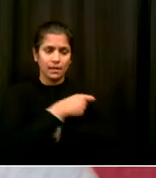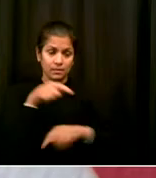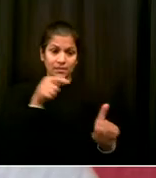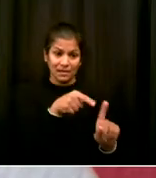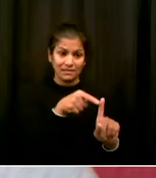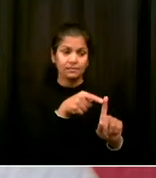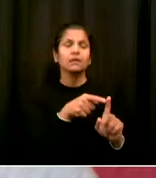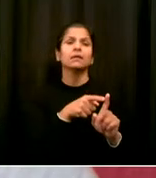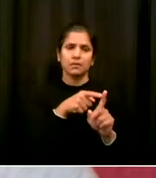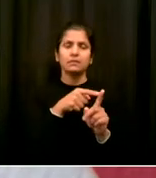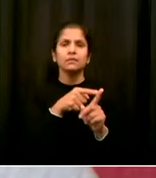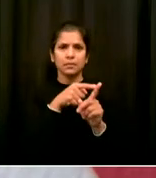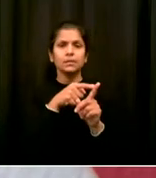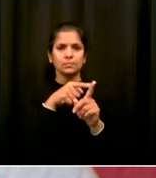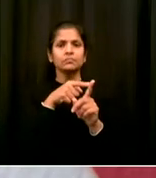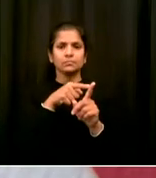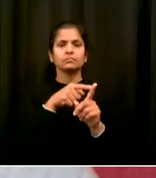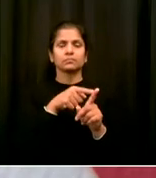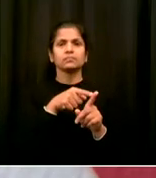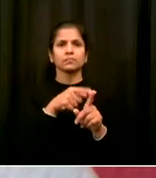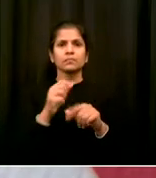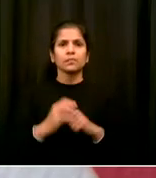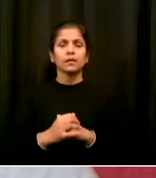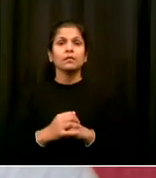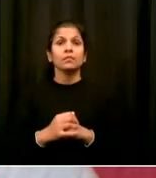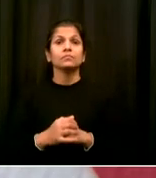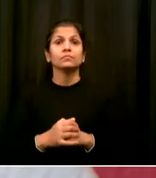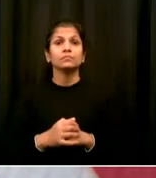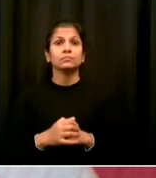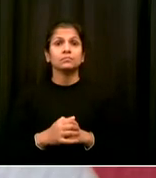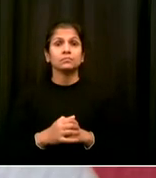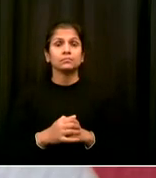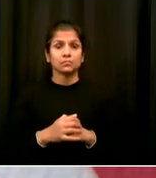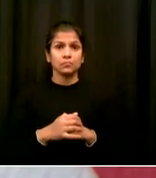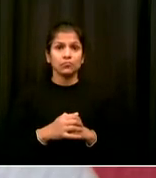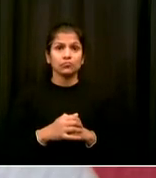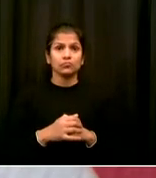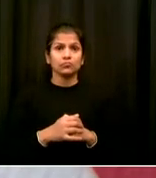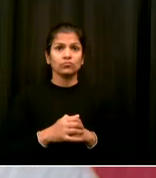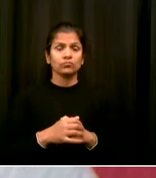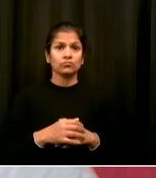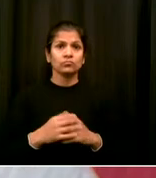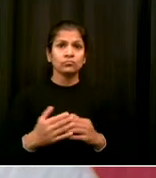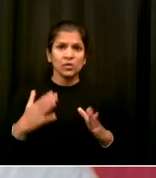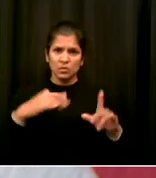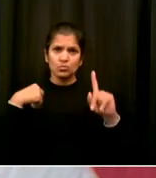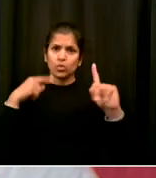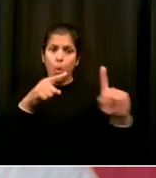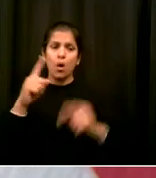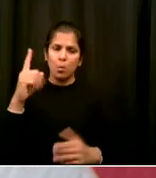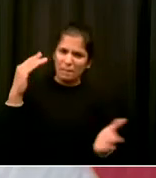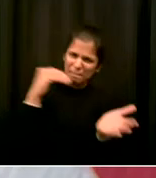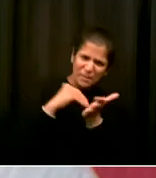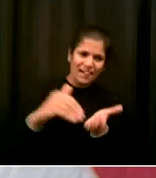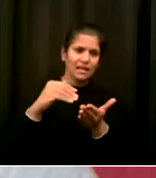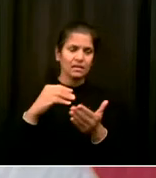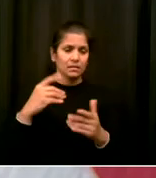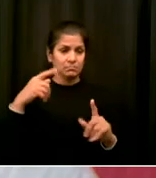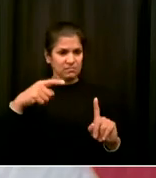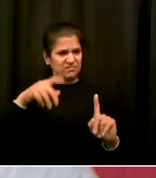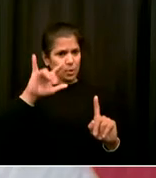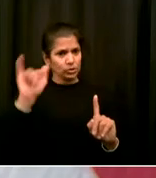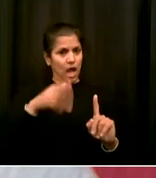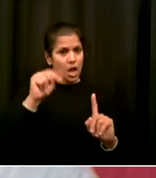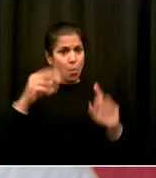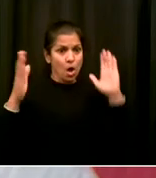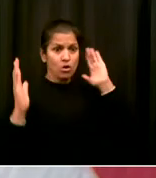infrastructure, gets us to the ability to administer a total of 1 million doses by the end of January. I do want to specify